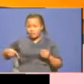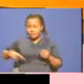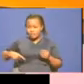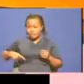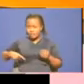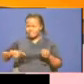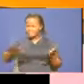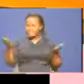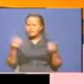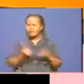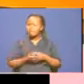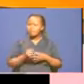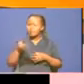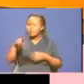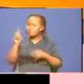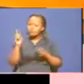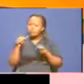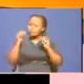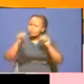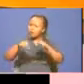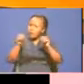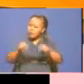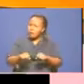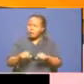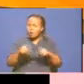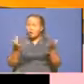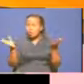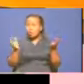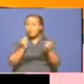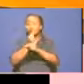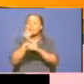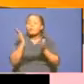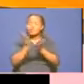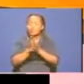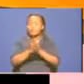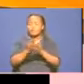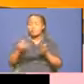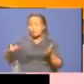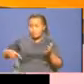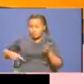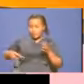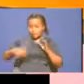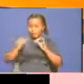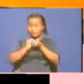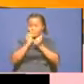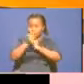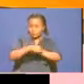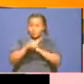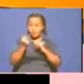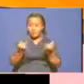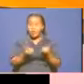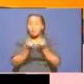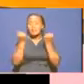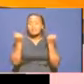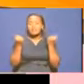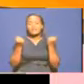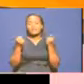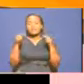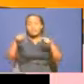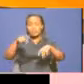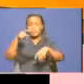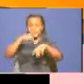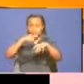How have you been able to ensure that kidney transplants take place in these COVID-centric